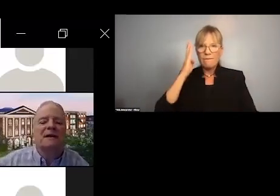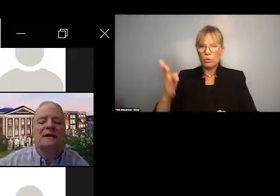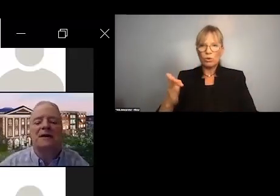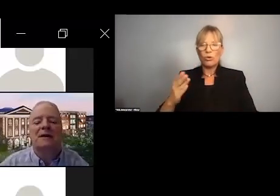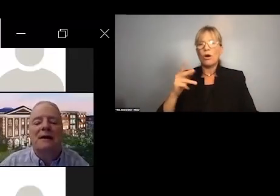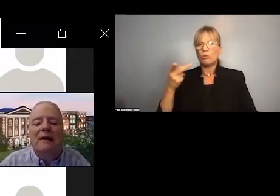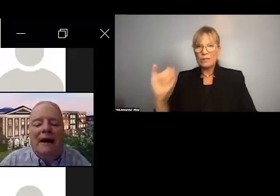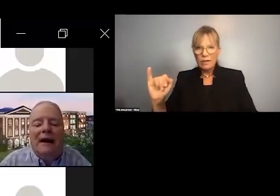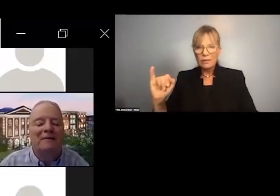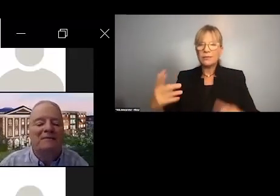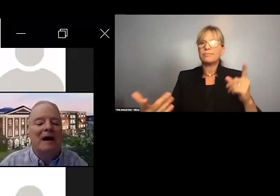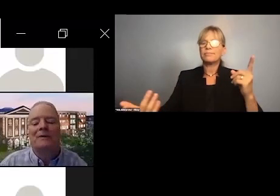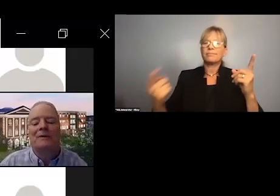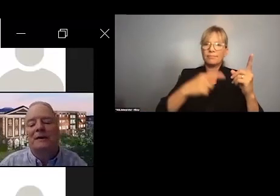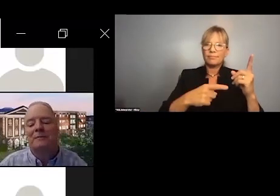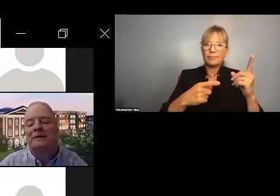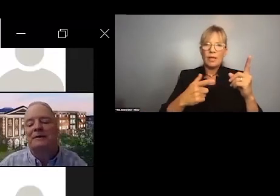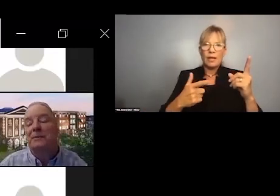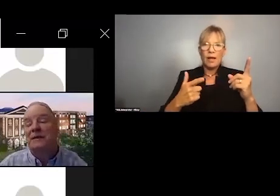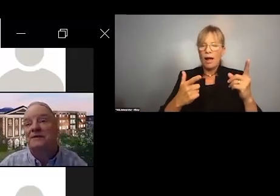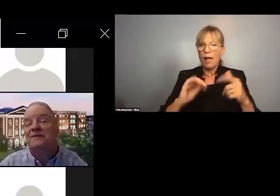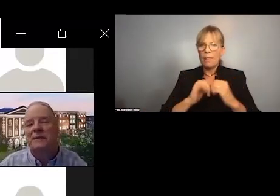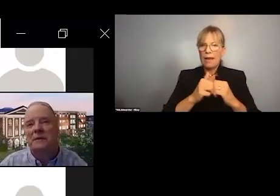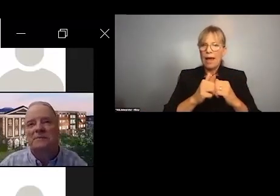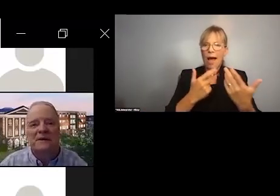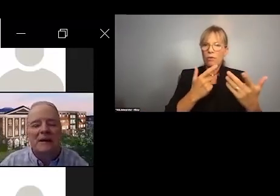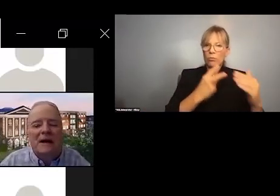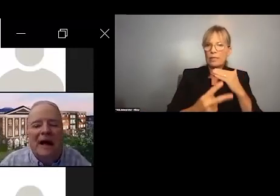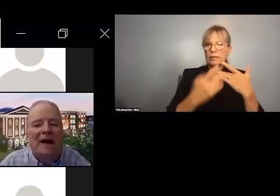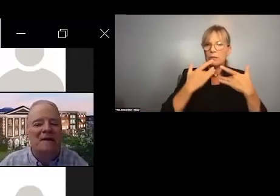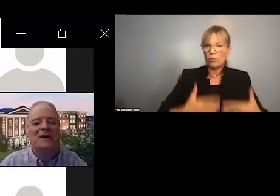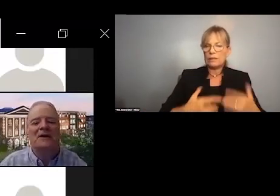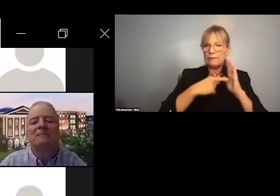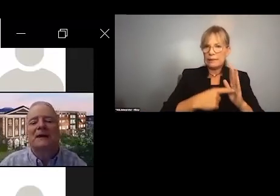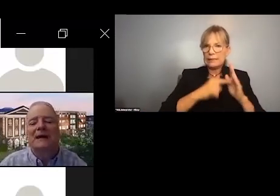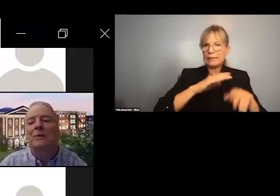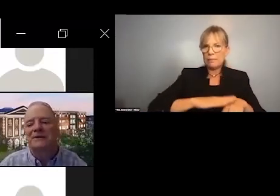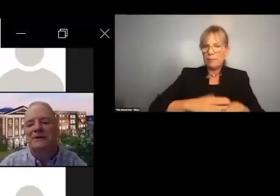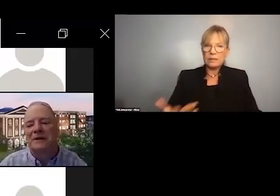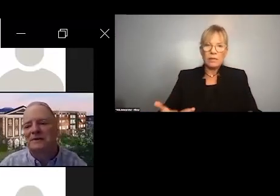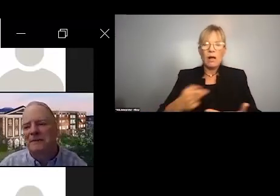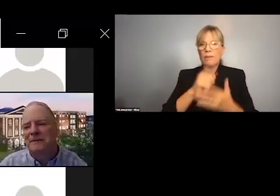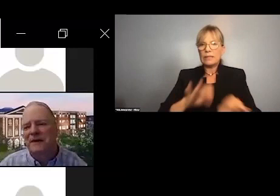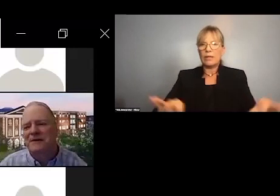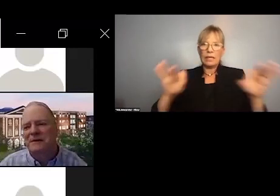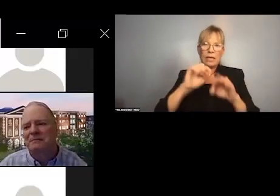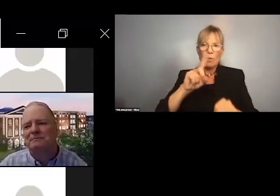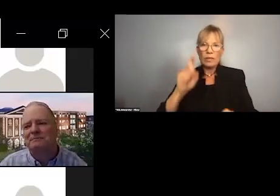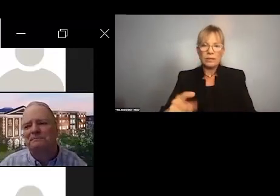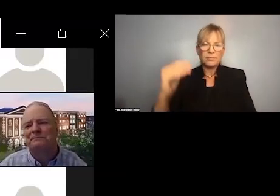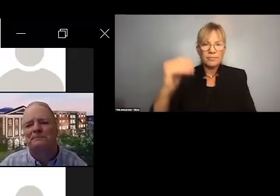perceived isolation, and how do they predict depressive symptoms? And these are key questions.